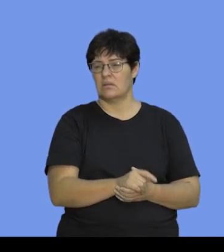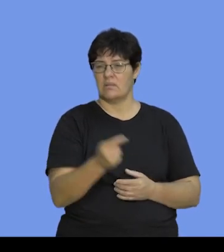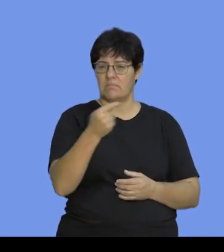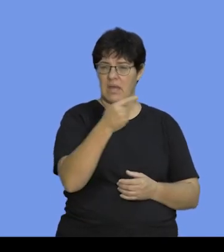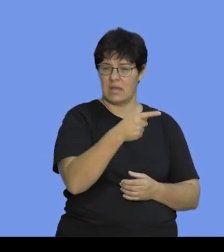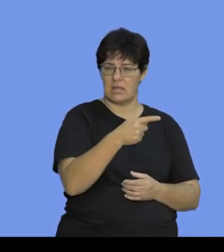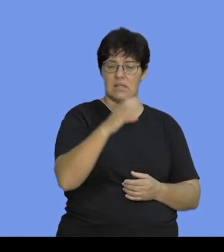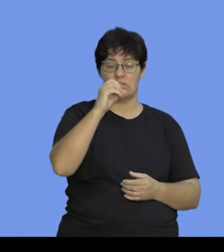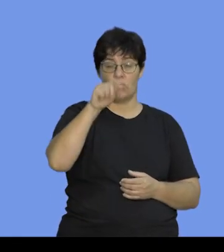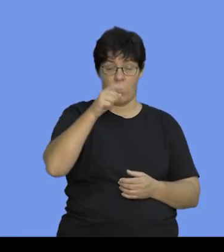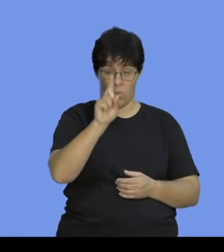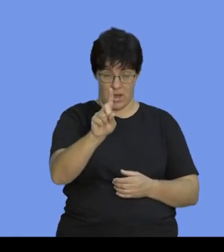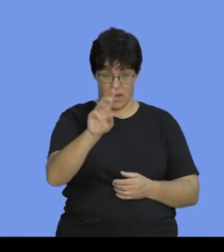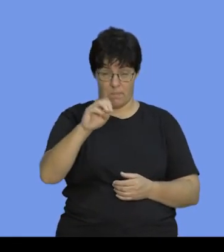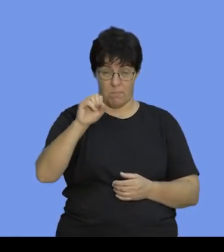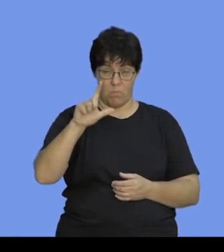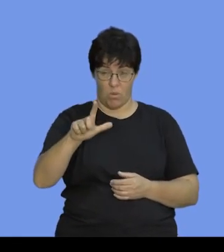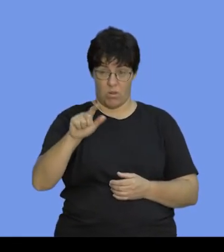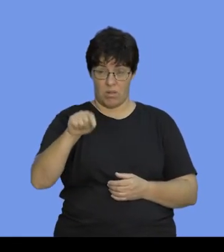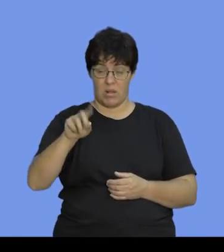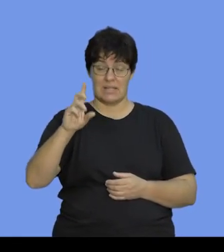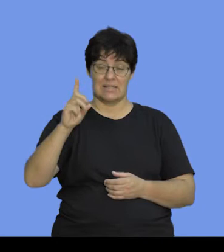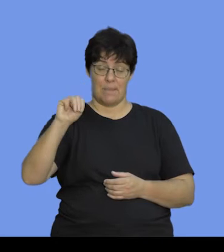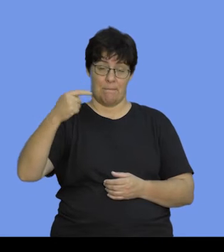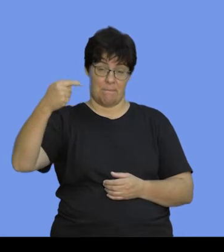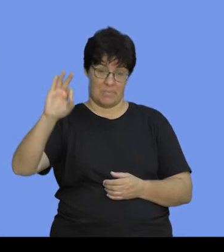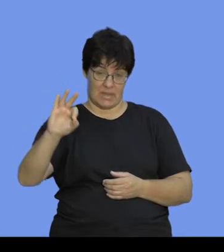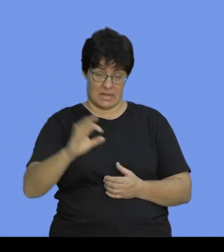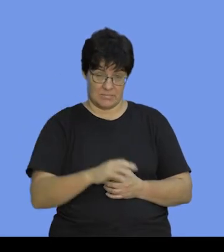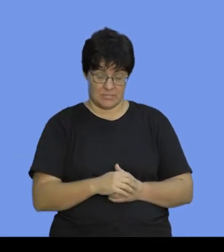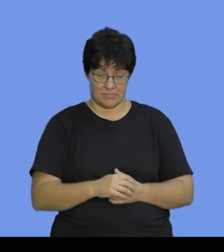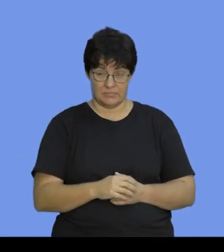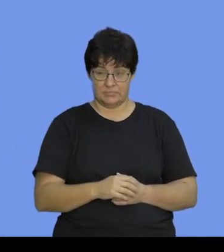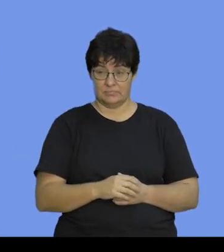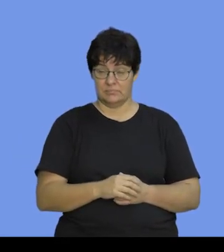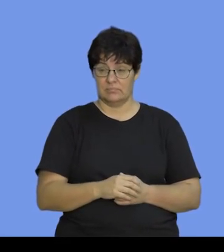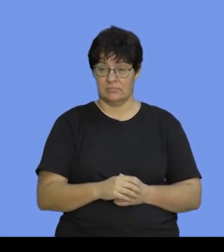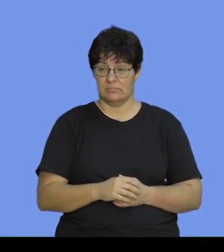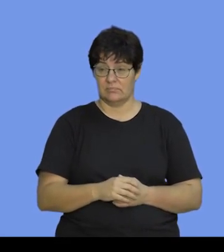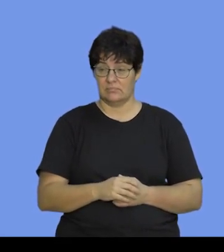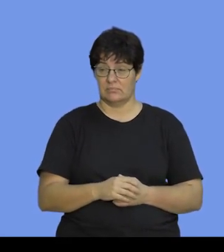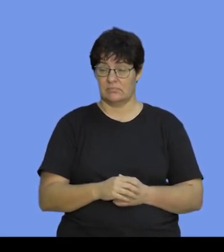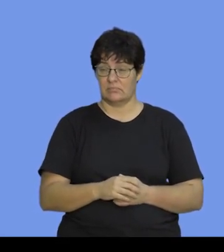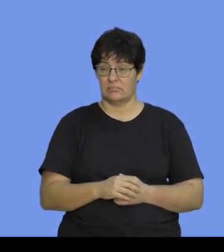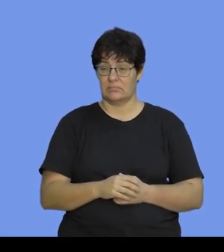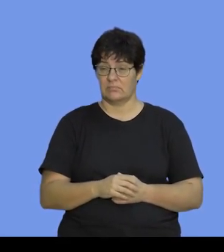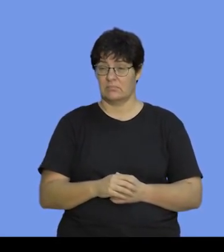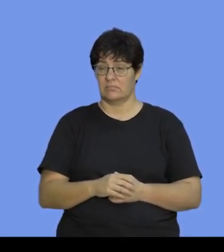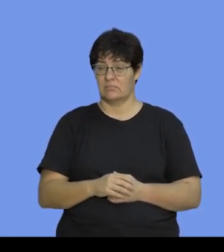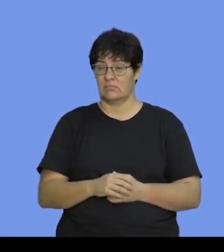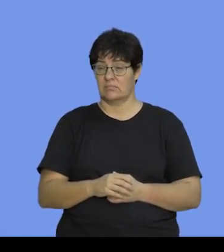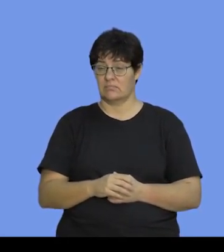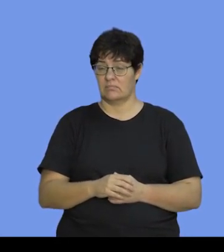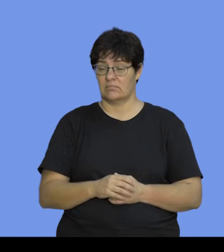we can quickly go back and verify that, must be 0.1 moles per cubic decimeter, right? Should be 0.1 moles